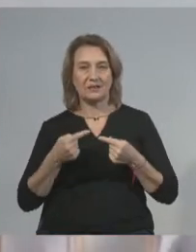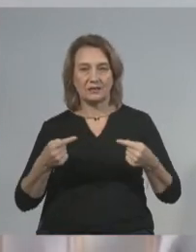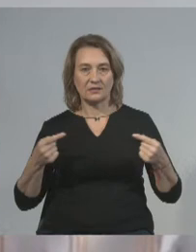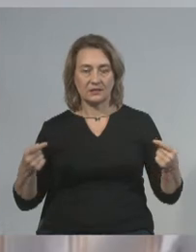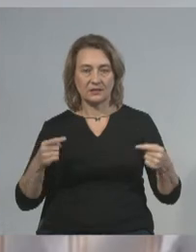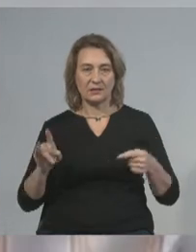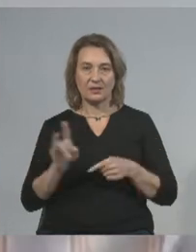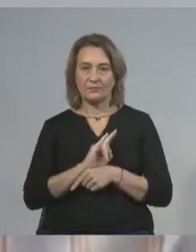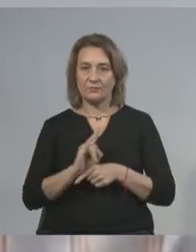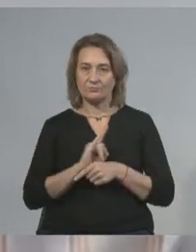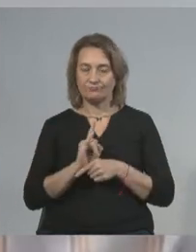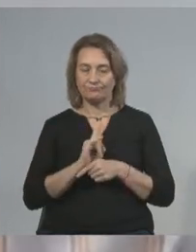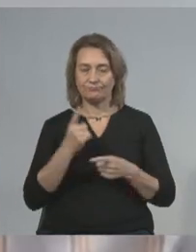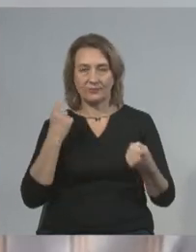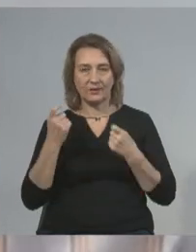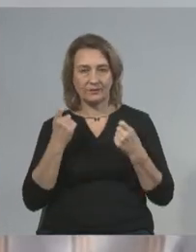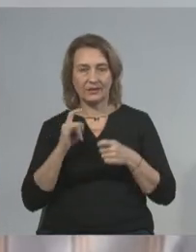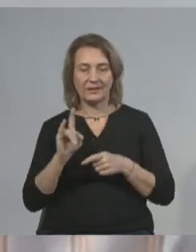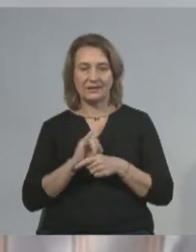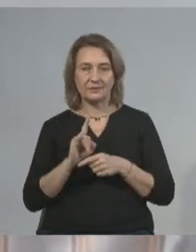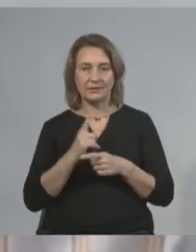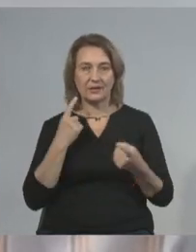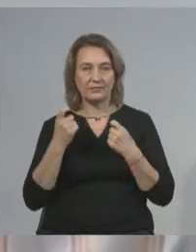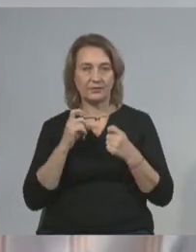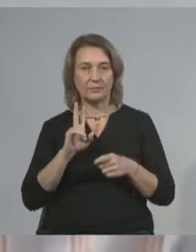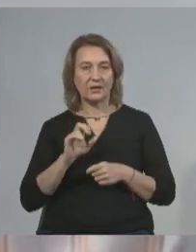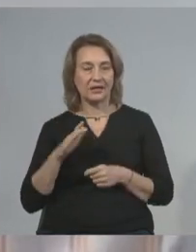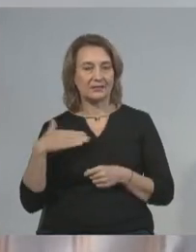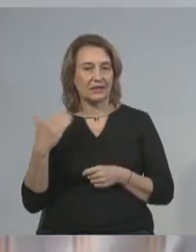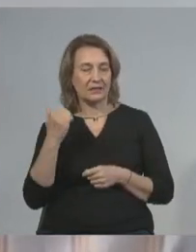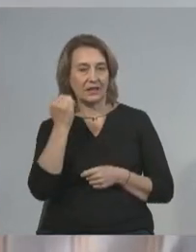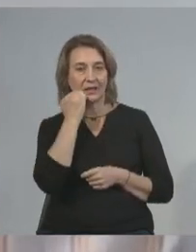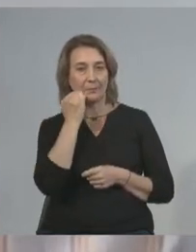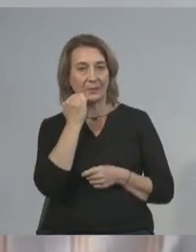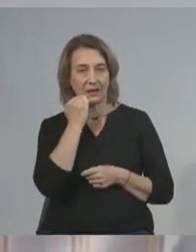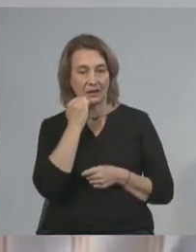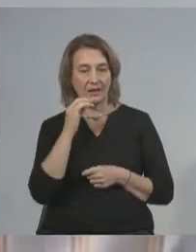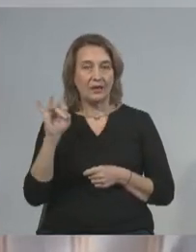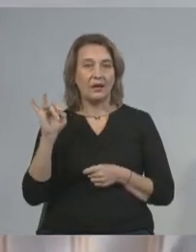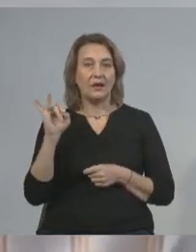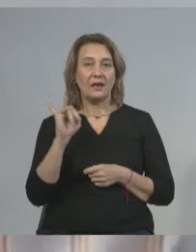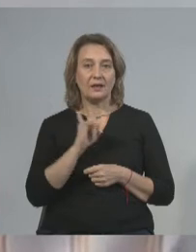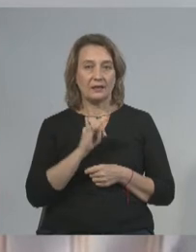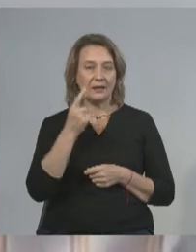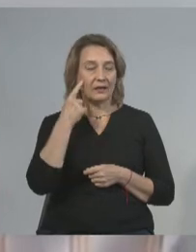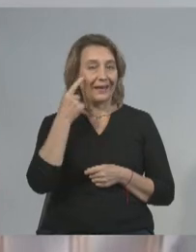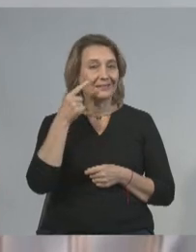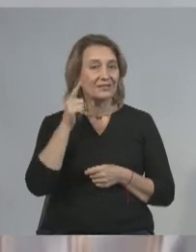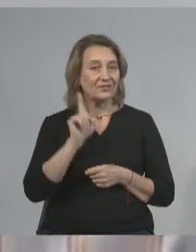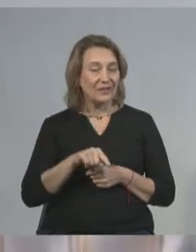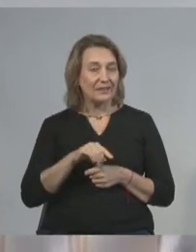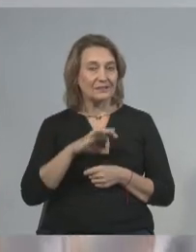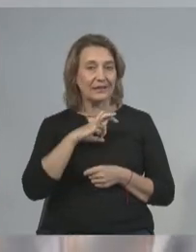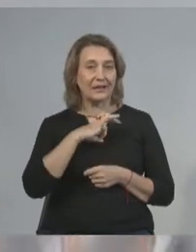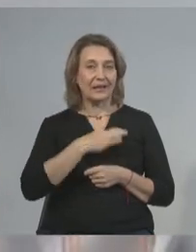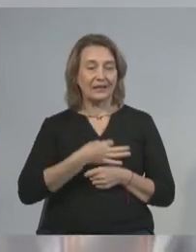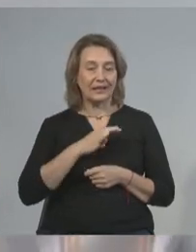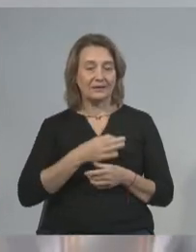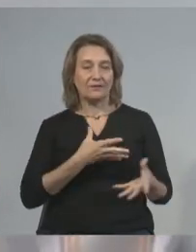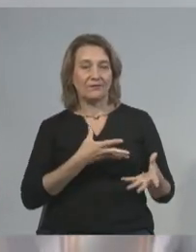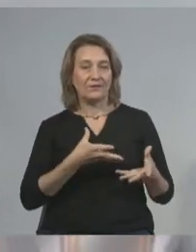information you know manipulations and disinformation companies by kremlin and local